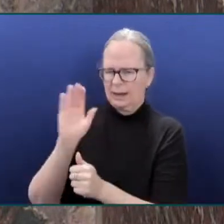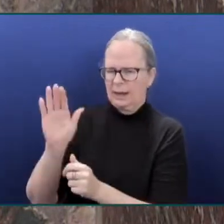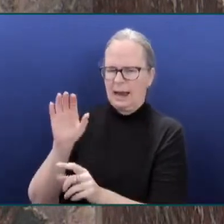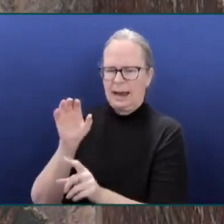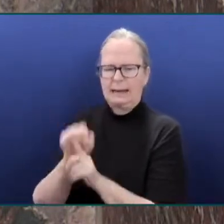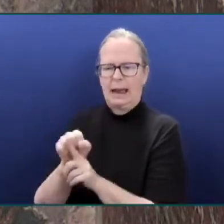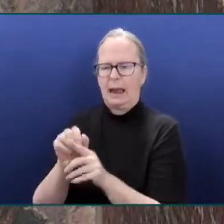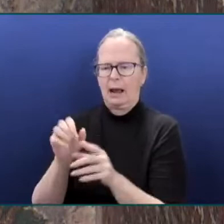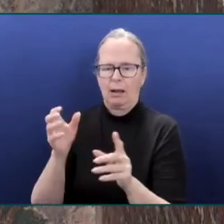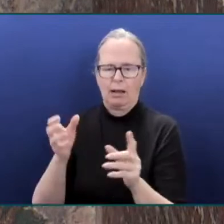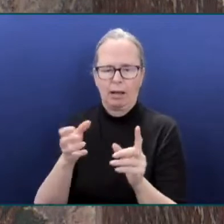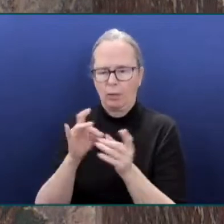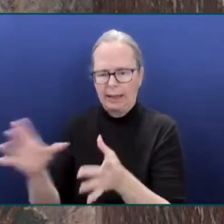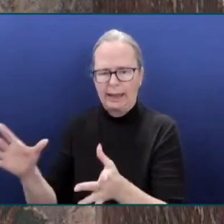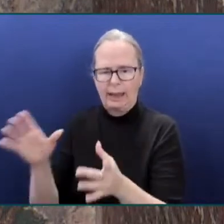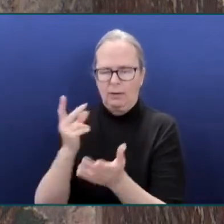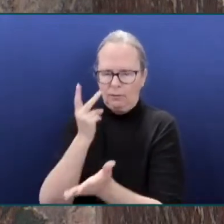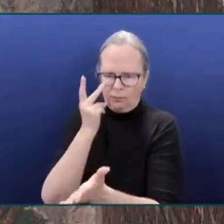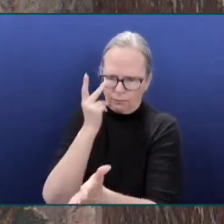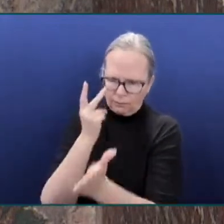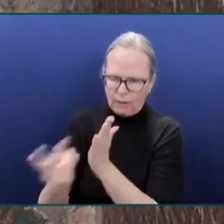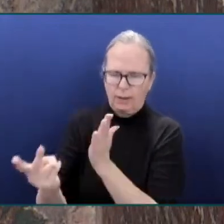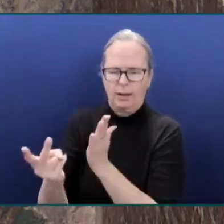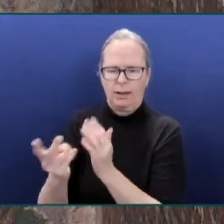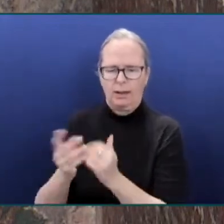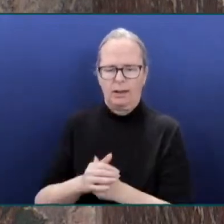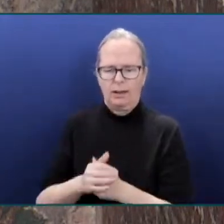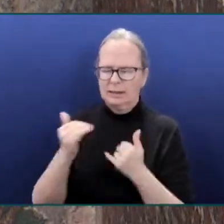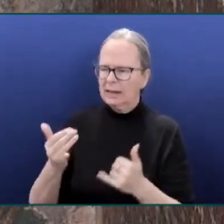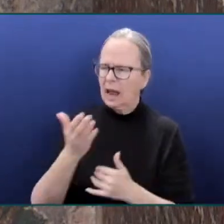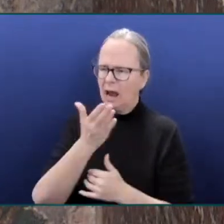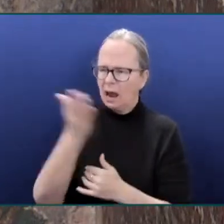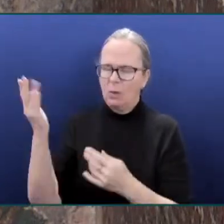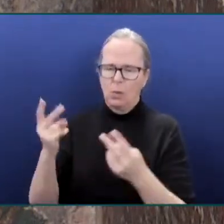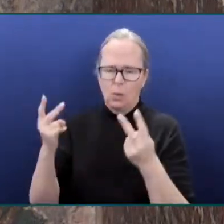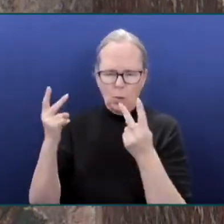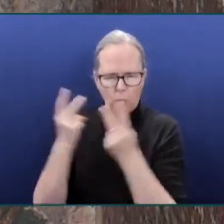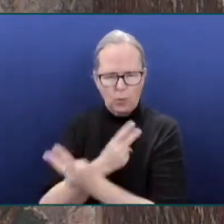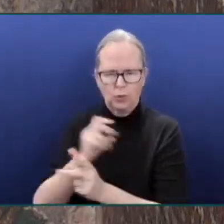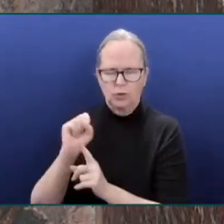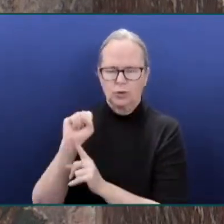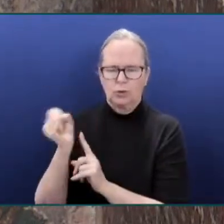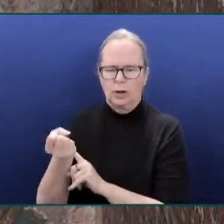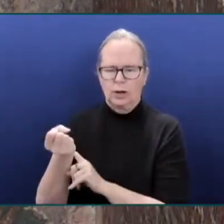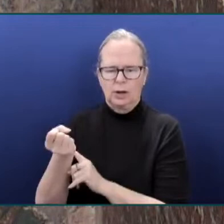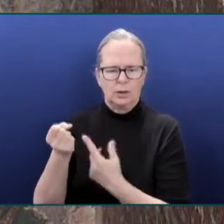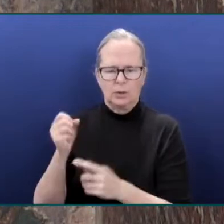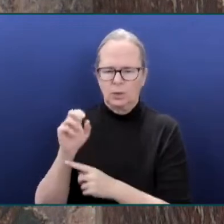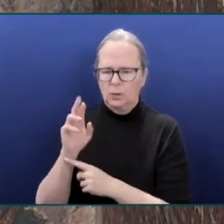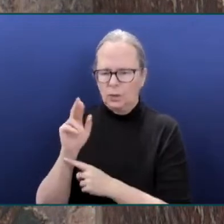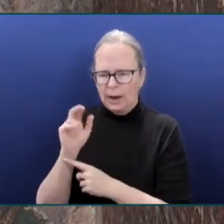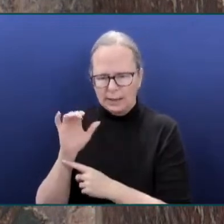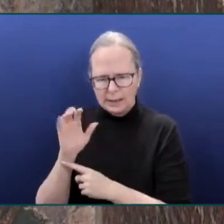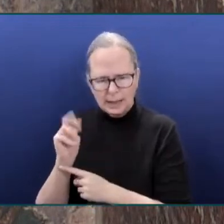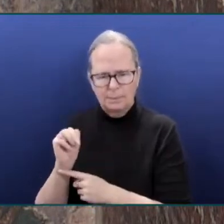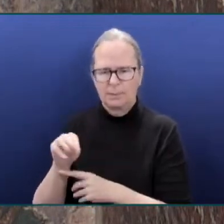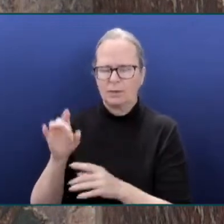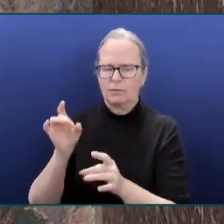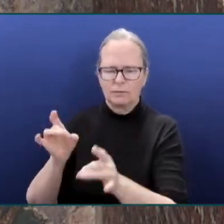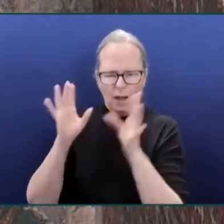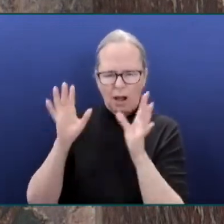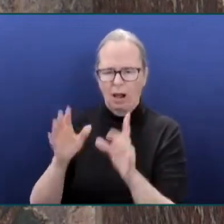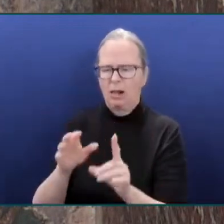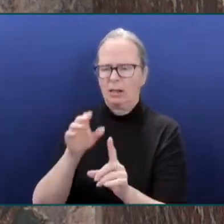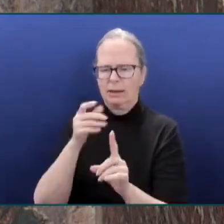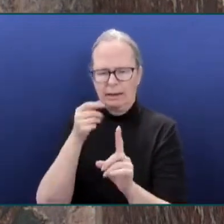attacks have never been worse in British Columbia than they are right now under this soft-on-crime Premier. Serious assaults involving